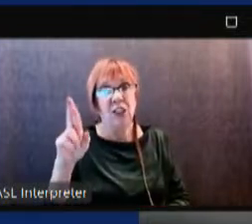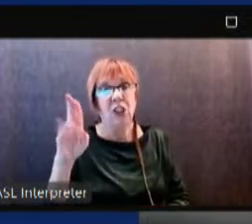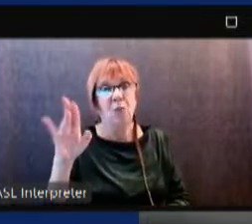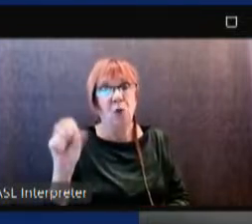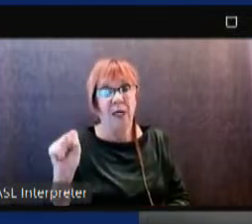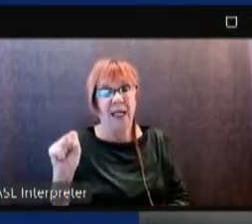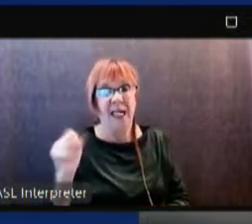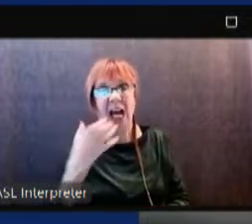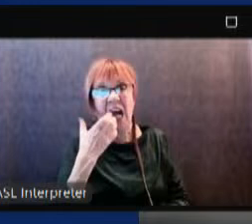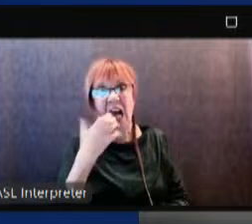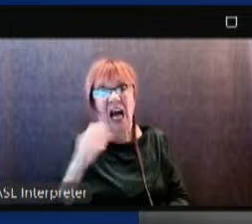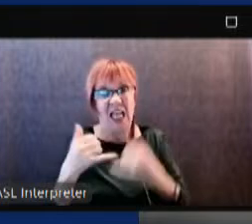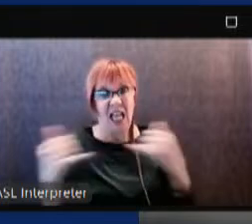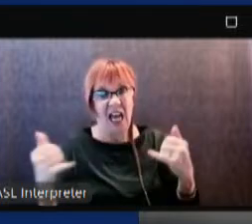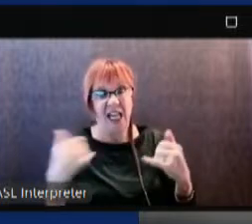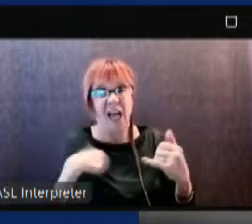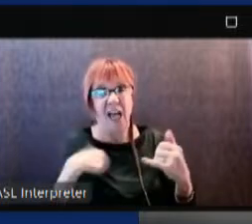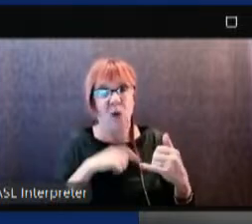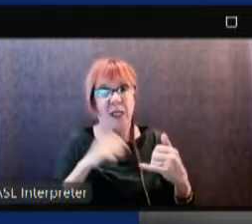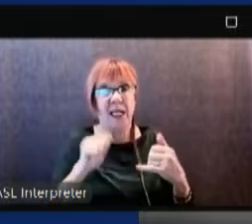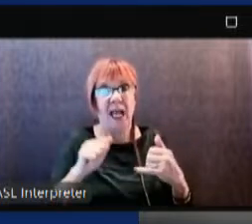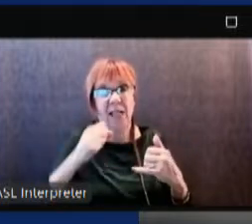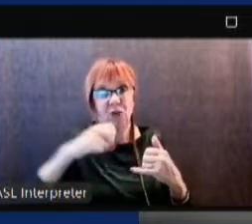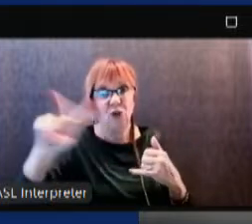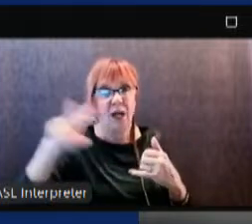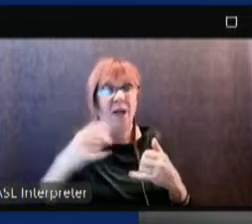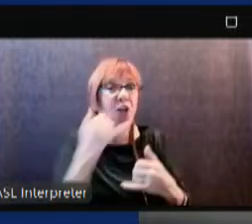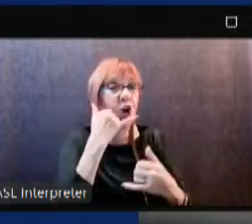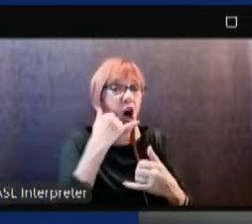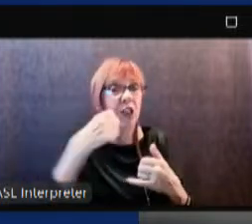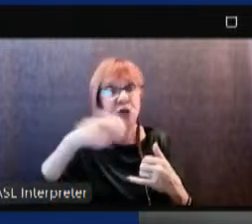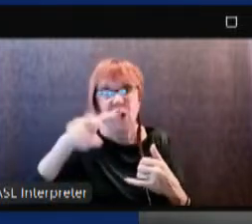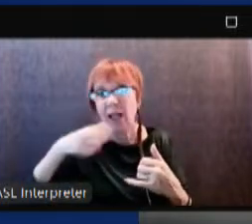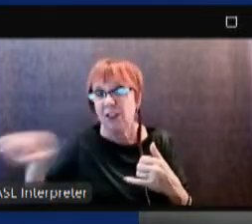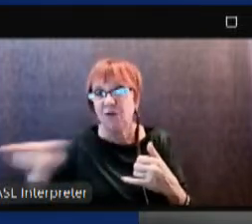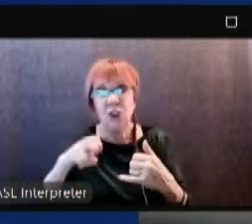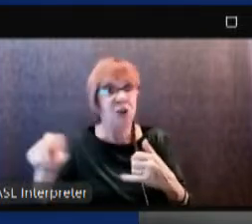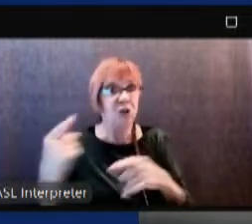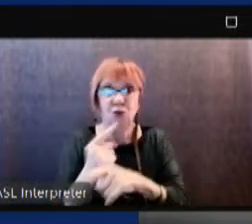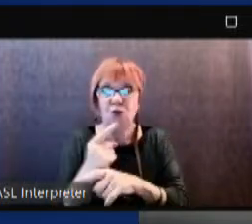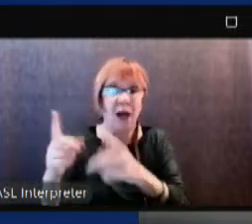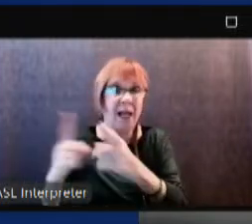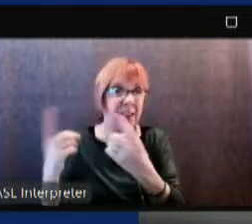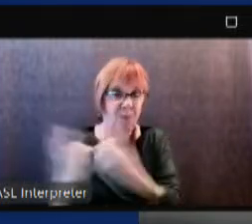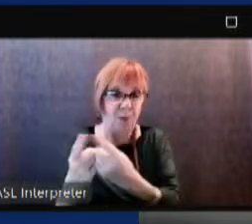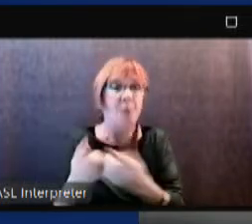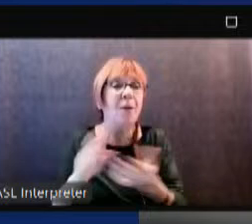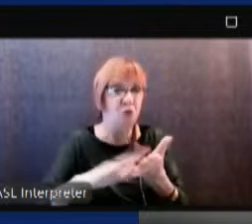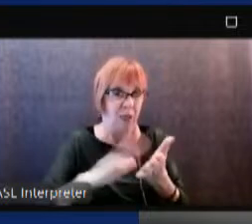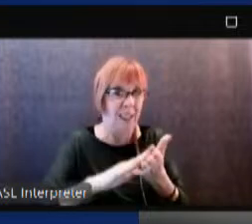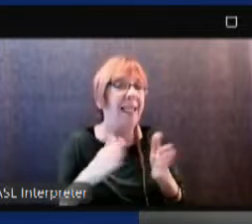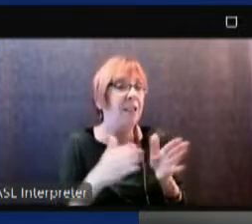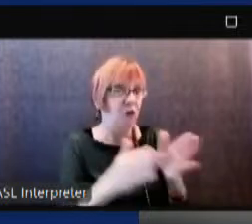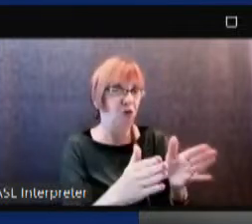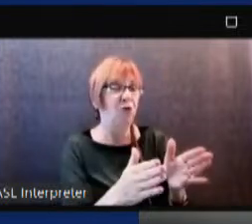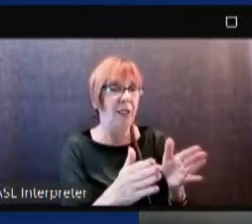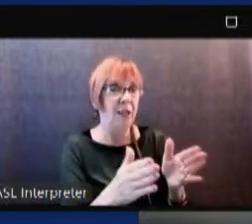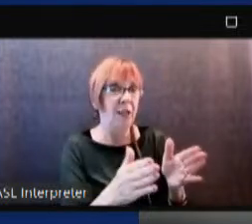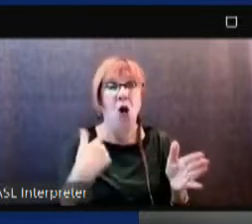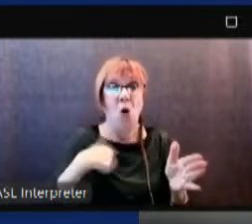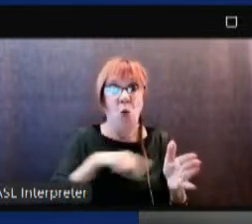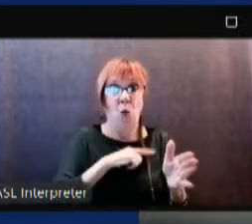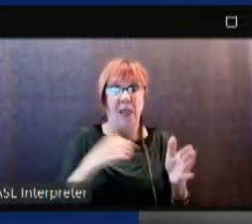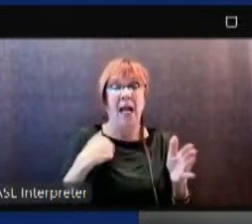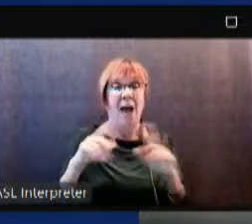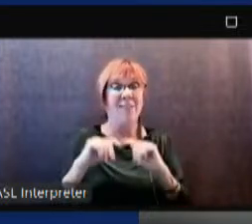to the right department to get the debris, to get all that mud and debris off the street. We have teams that are working